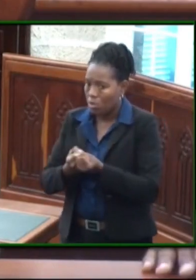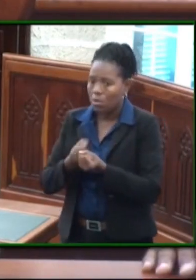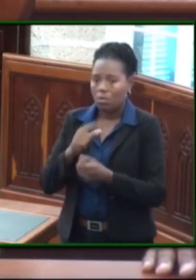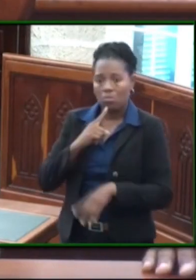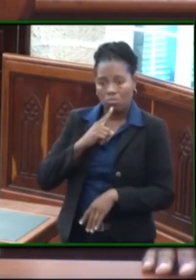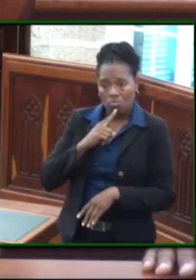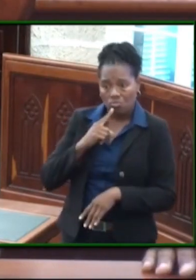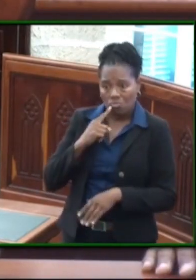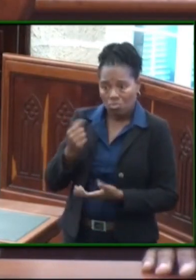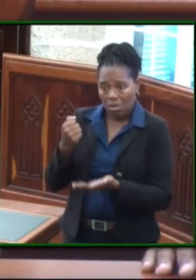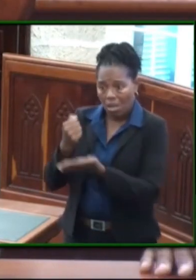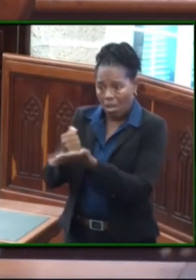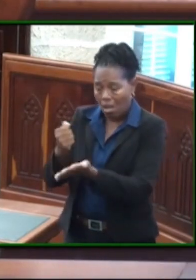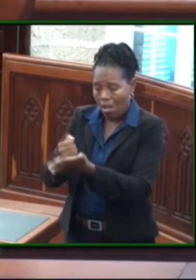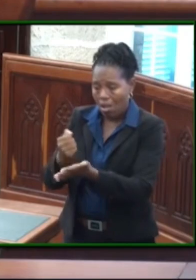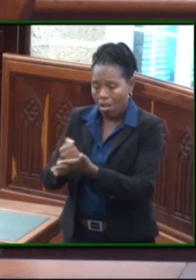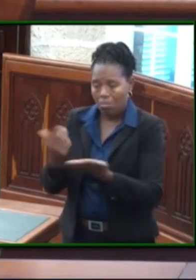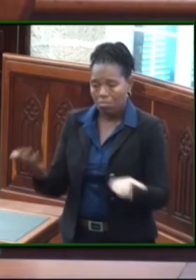to the